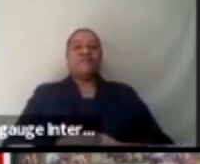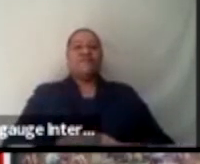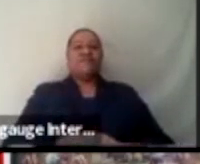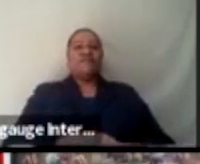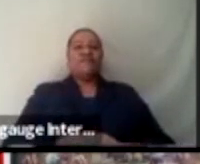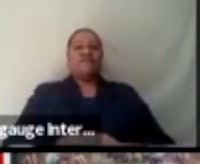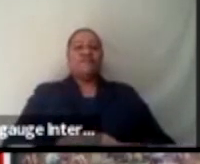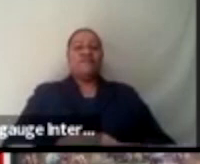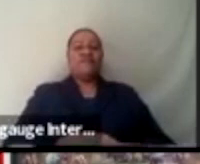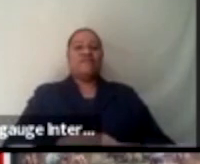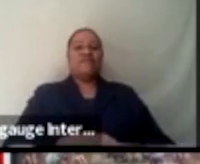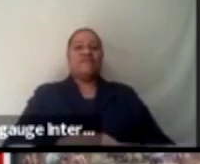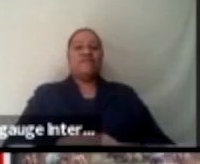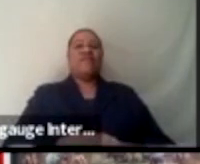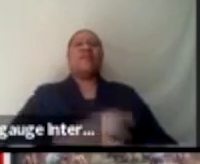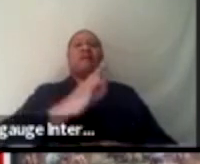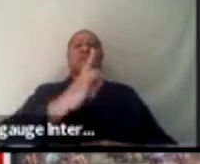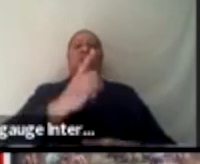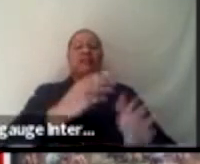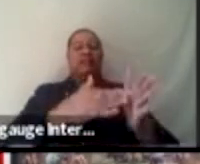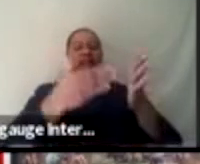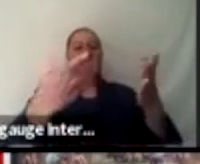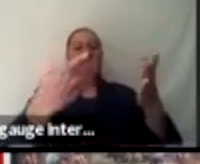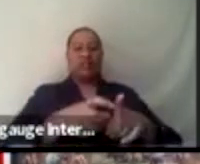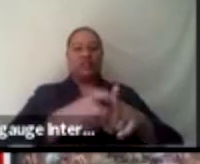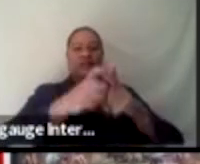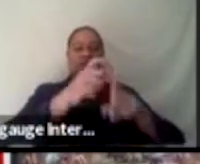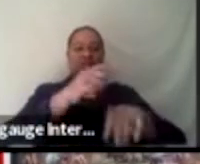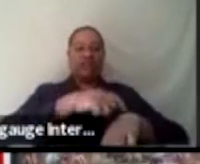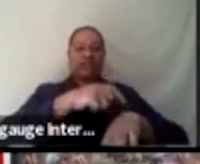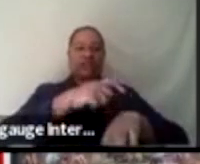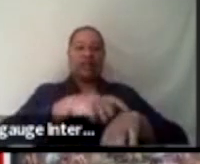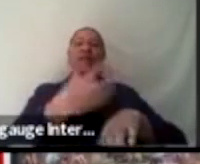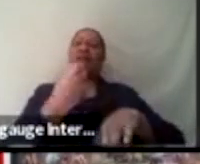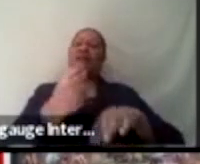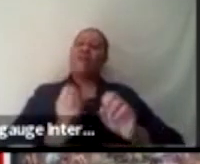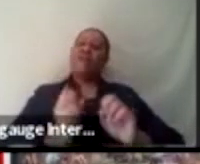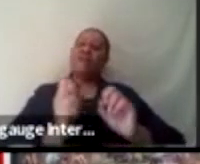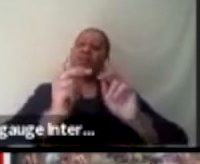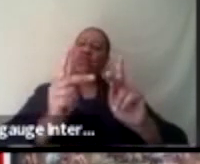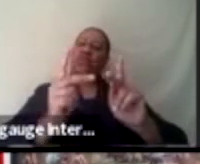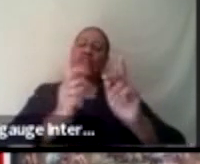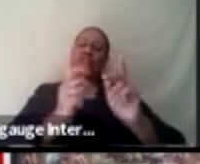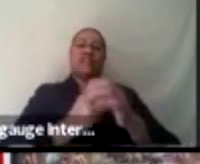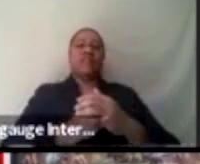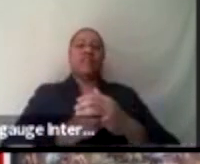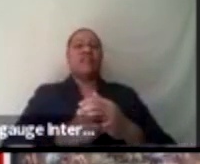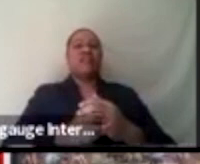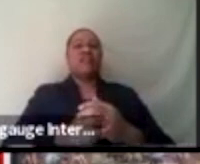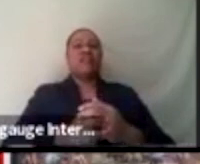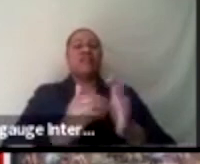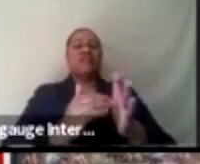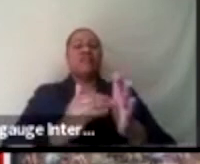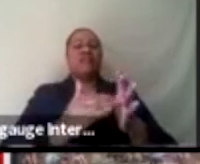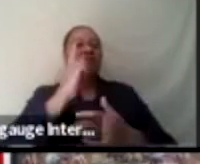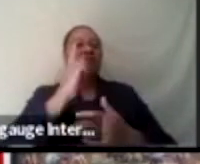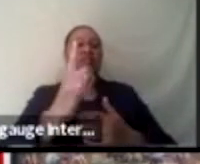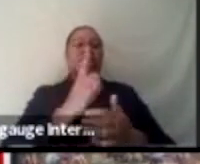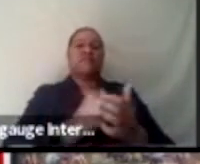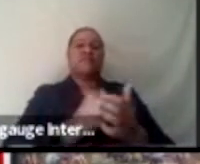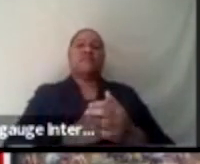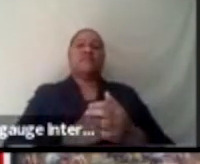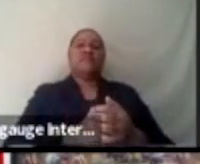these troubling times, there is opportunity and hope as we look to collectively